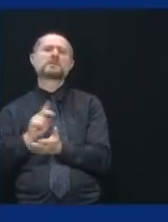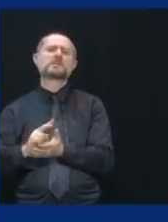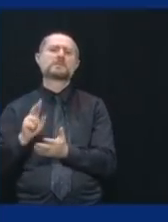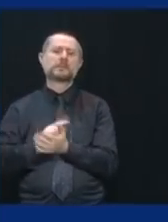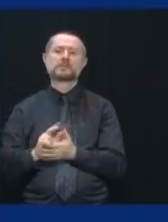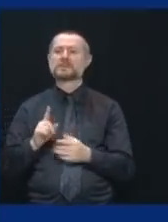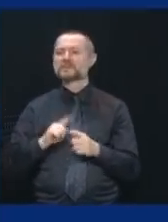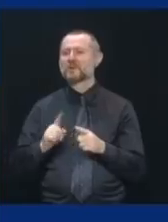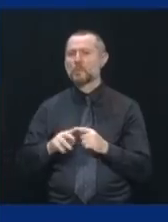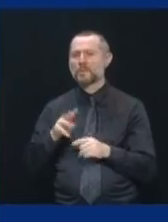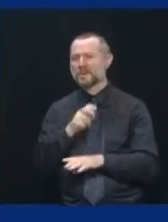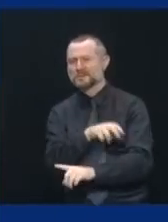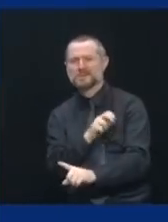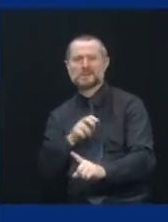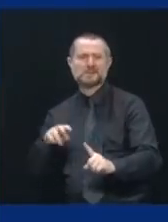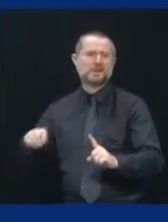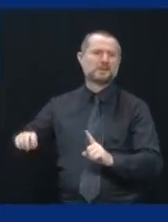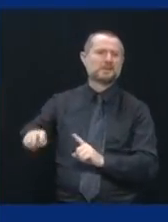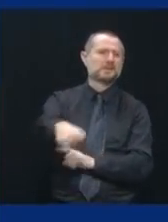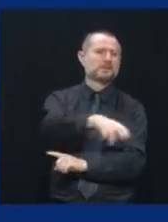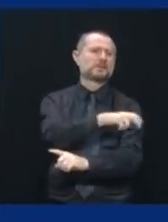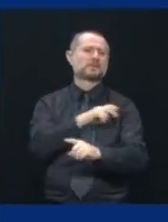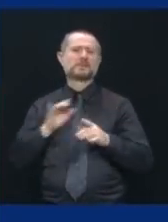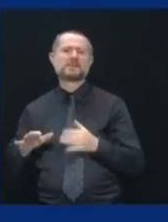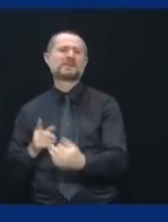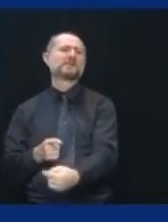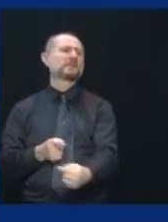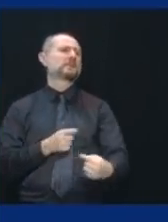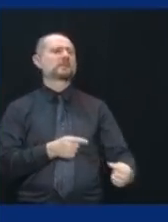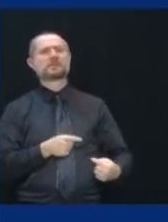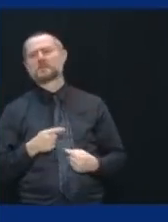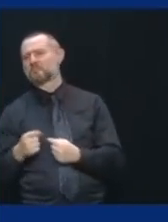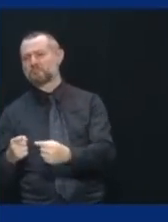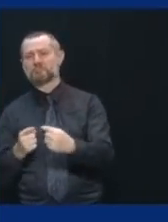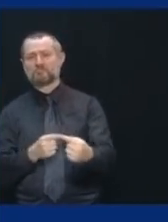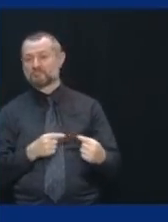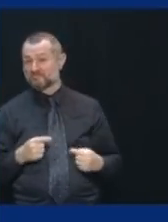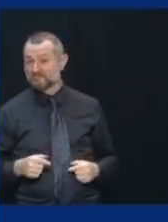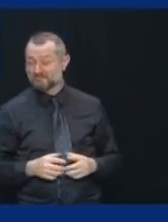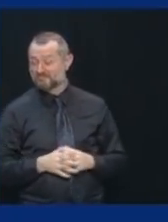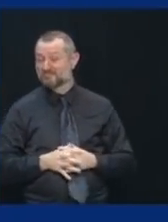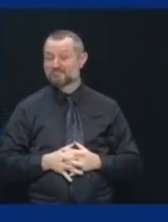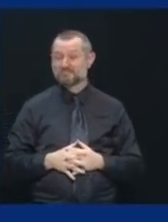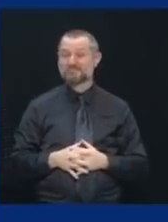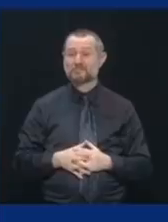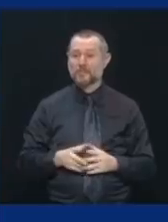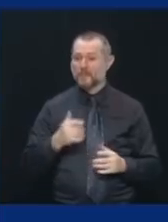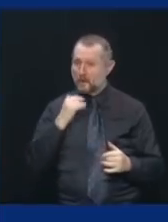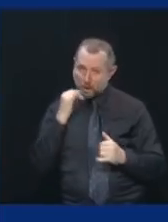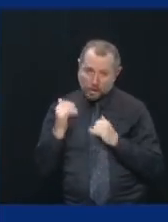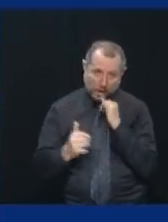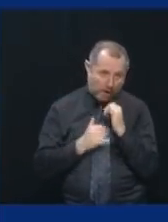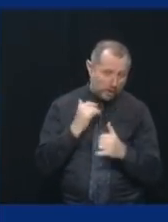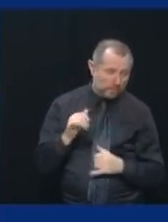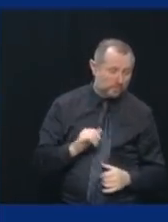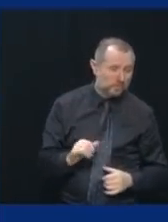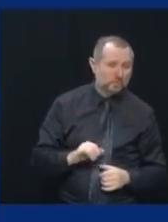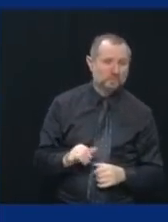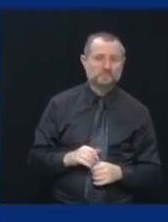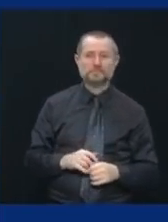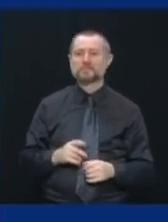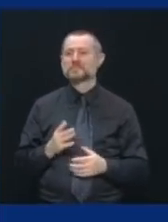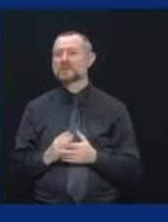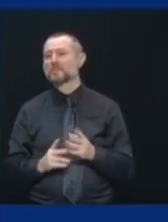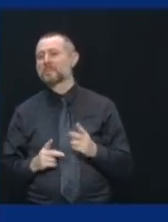from county government, state government. They're making phone calls. You have people who are desperate,